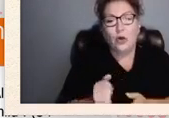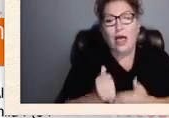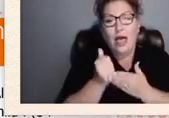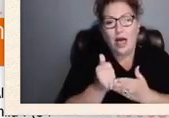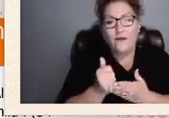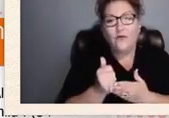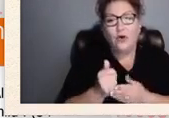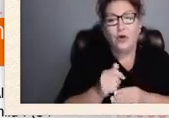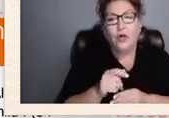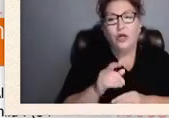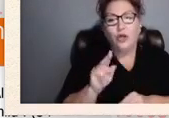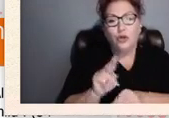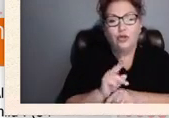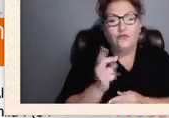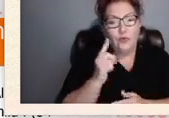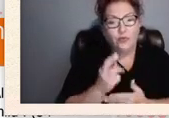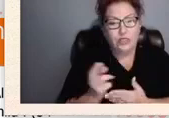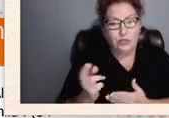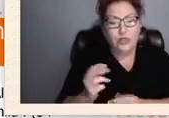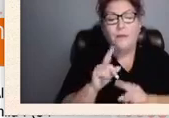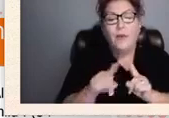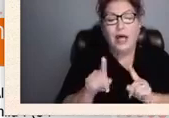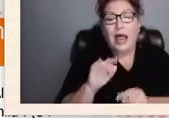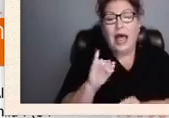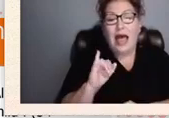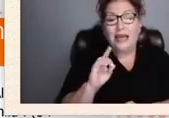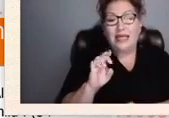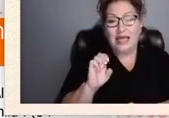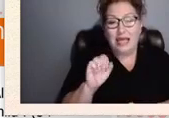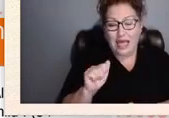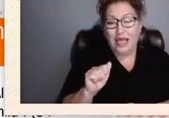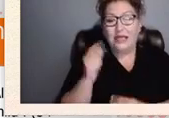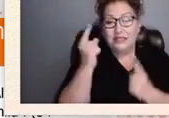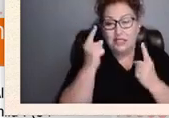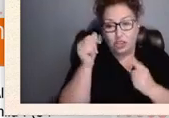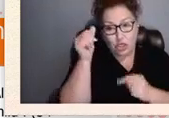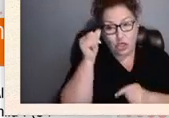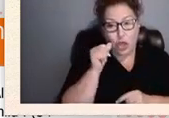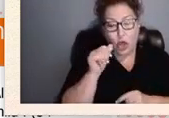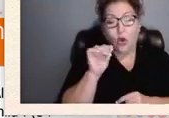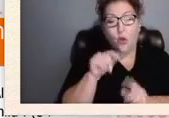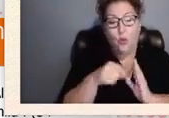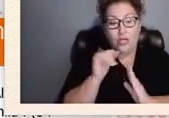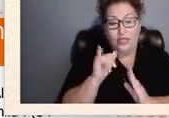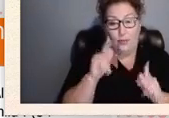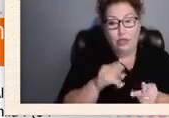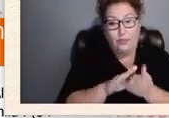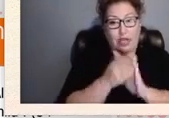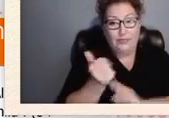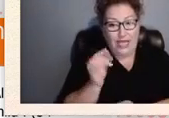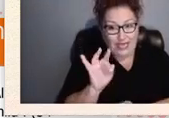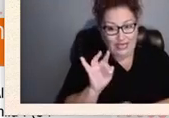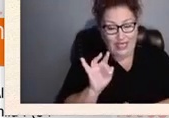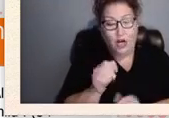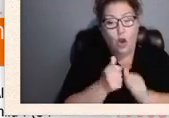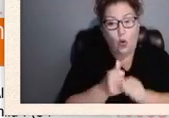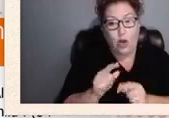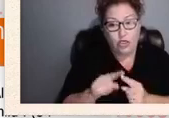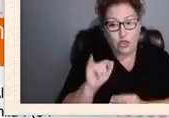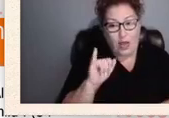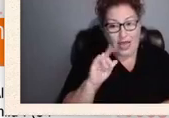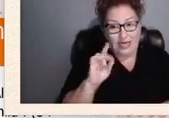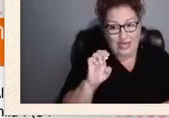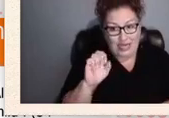resource. But IDEA considers an adult once that person turns 18 years old. And according to IDEA, any rights